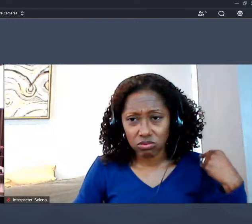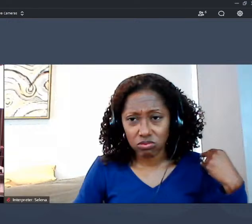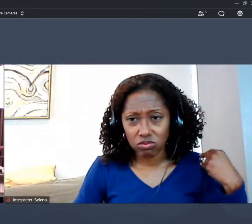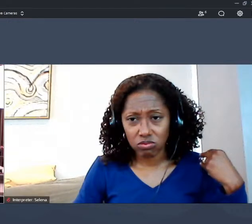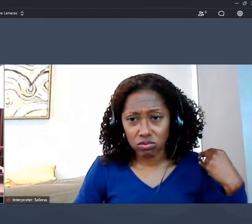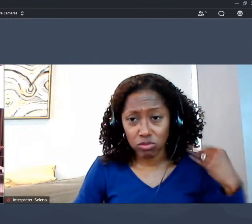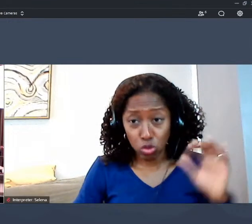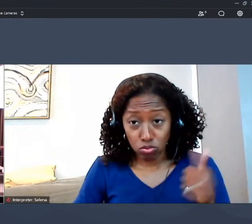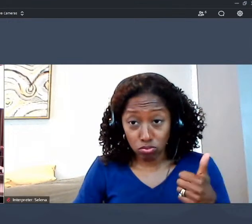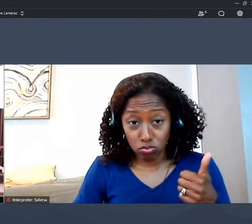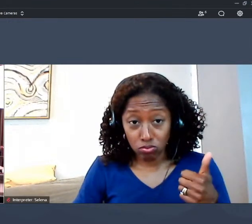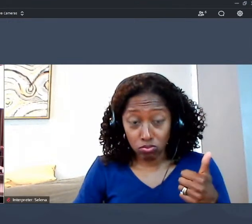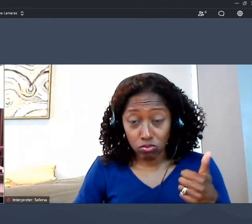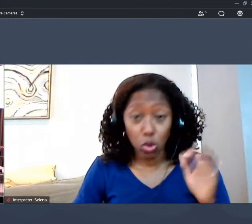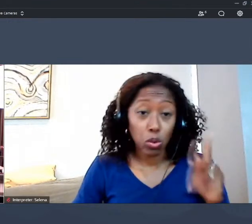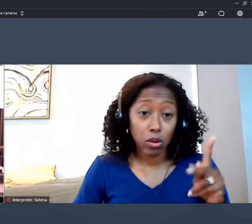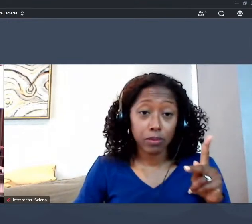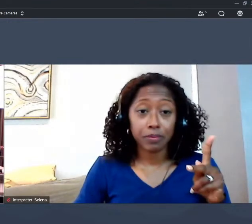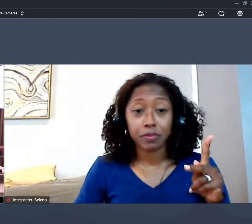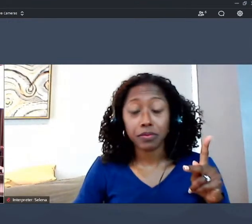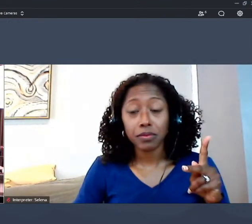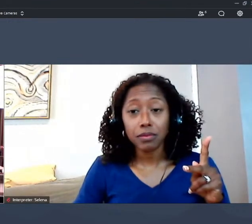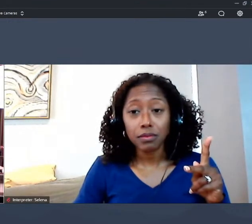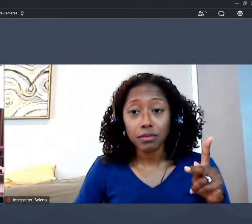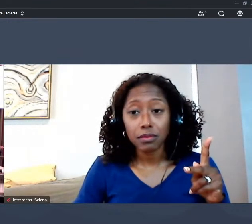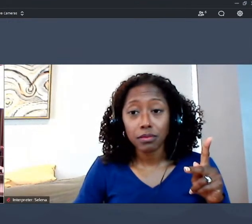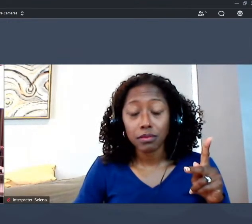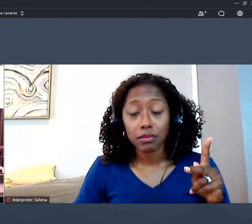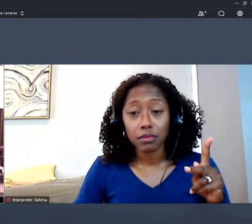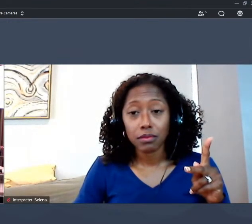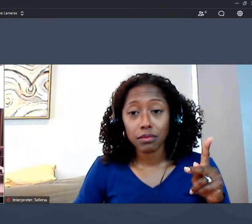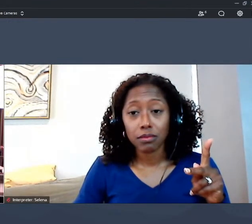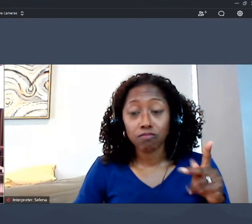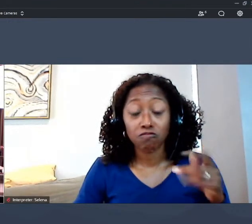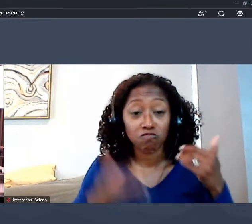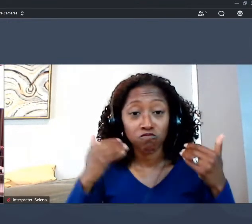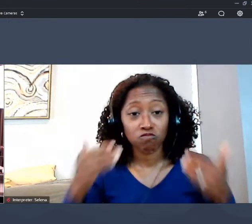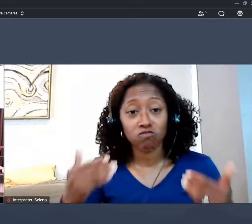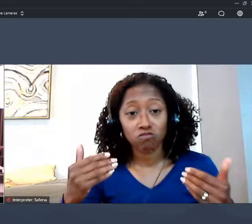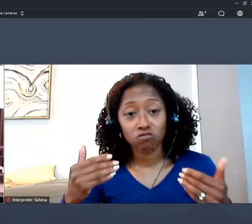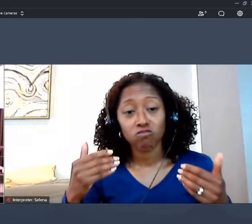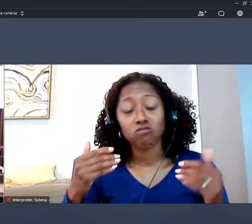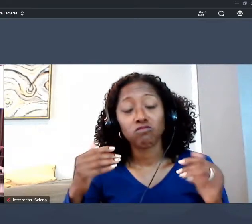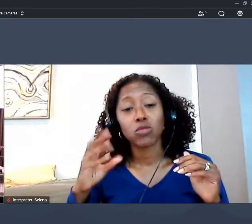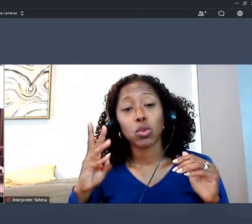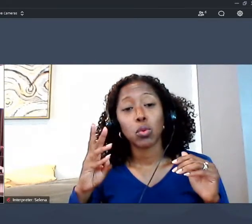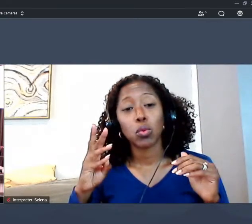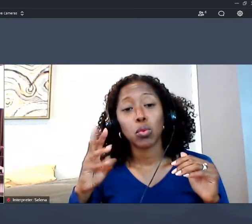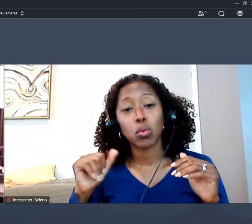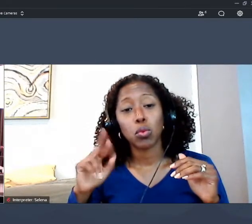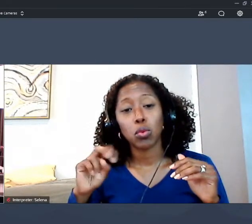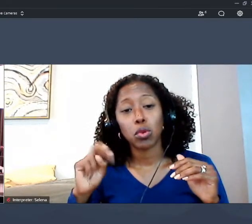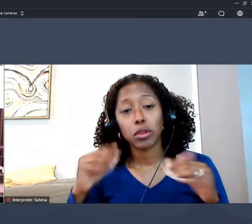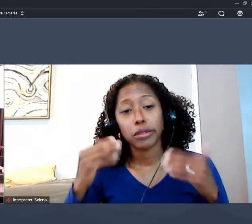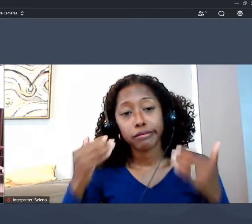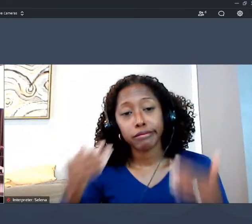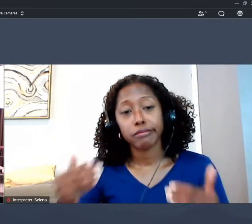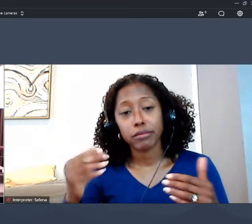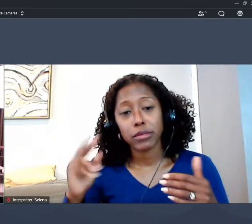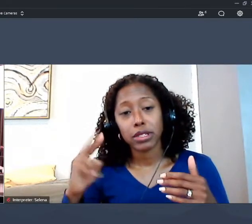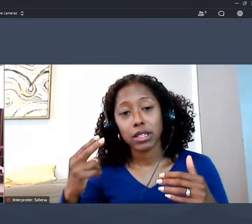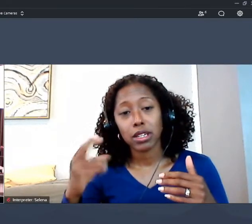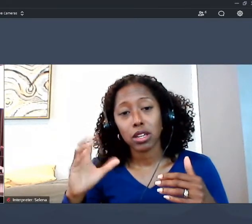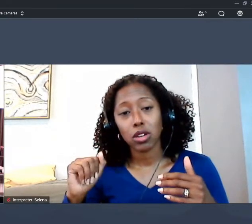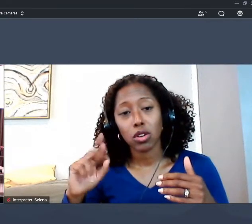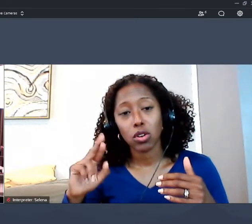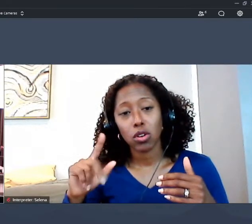You're good to go? Okay. All right. Moved by Councilman Warren, second by Councilman Carlisle. Seeing no members in the queue, seem ready to vote. Item 39,